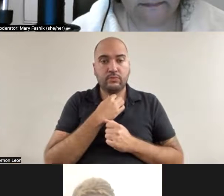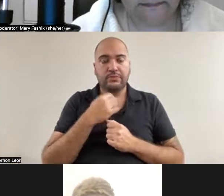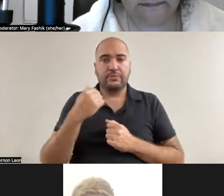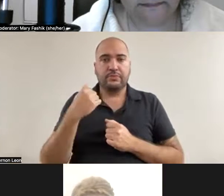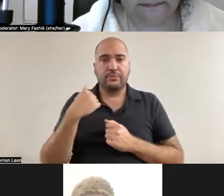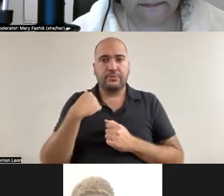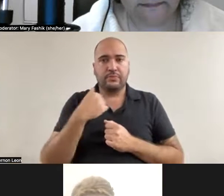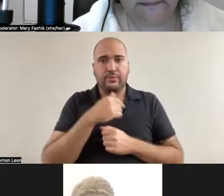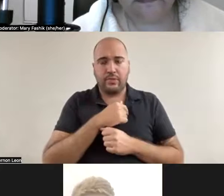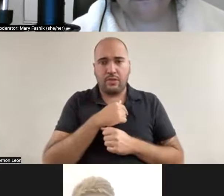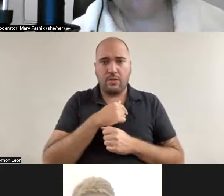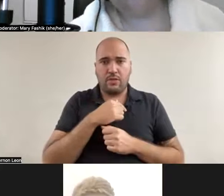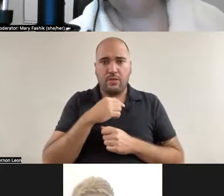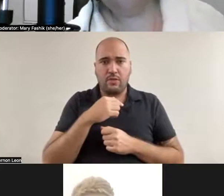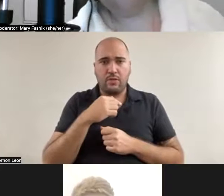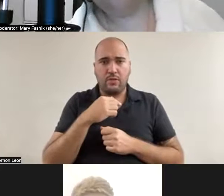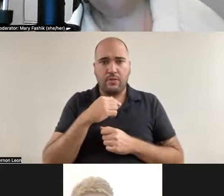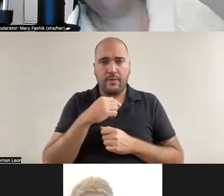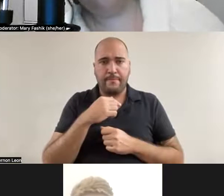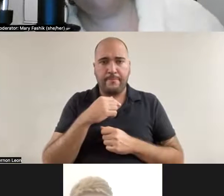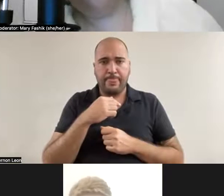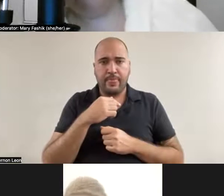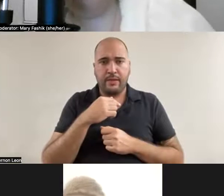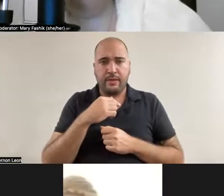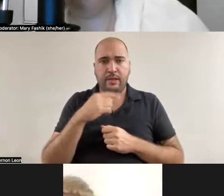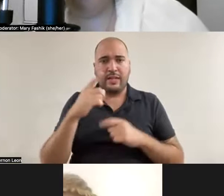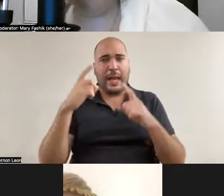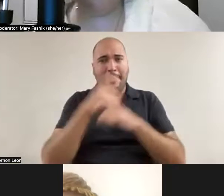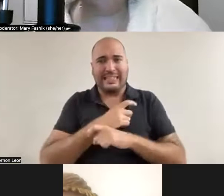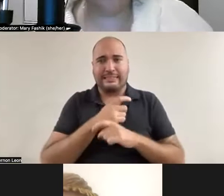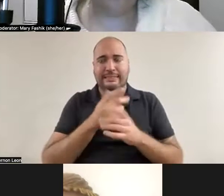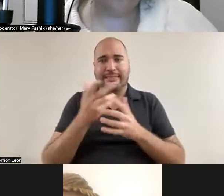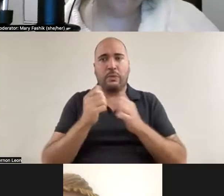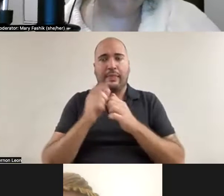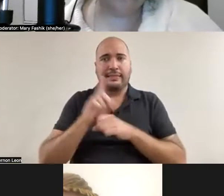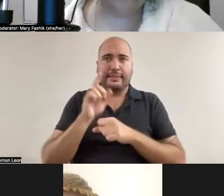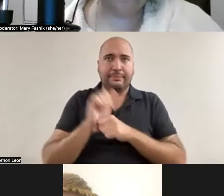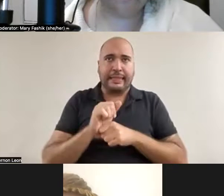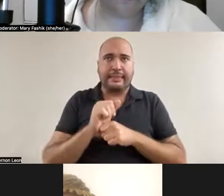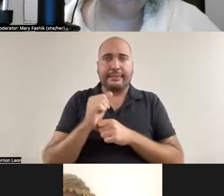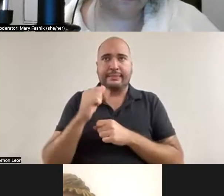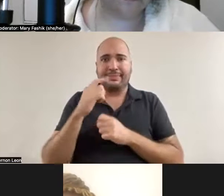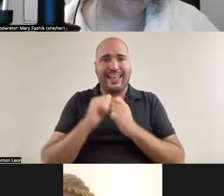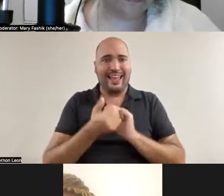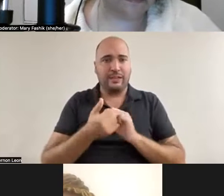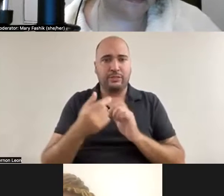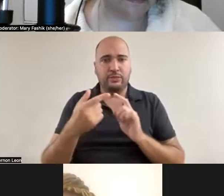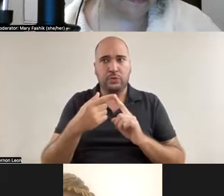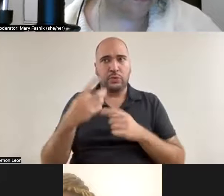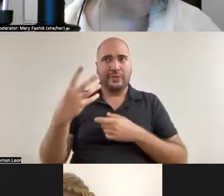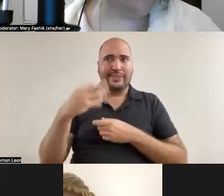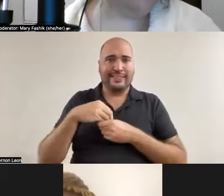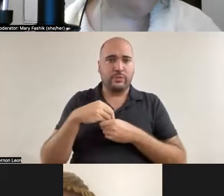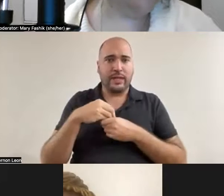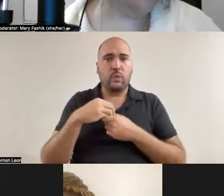disability is a bit complex because you have to take into account